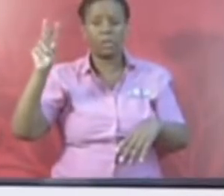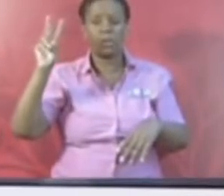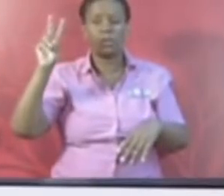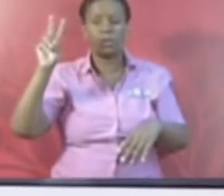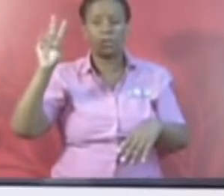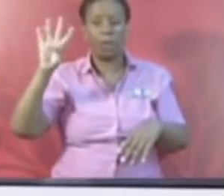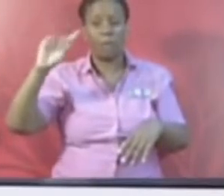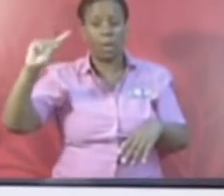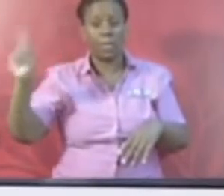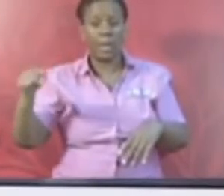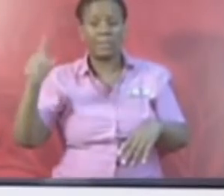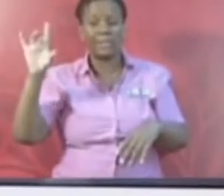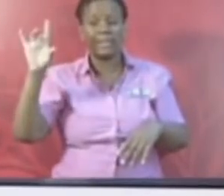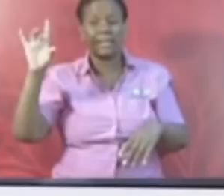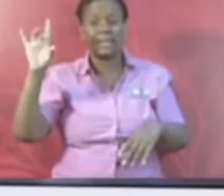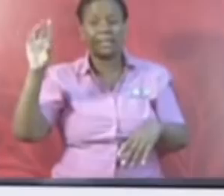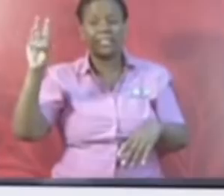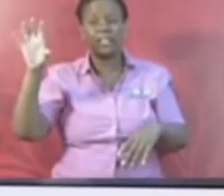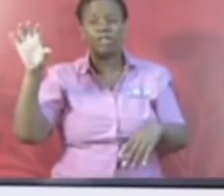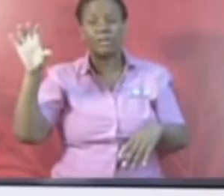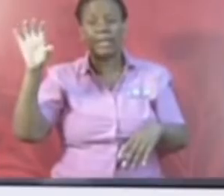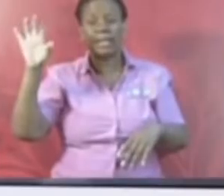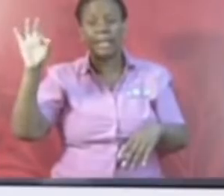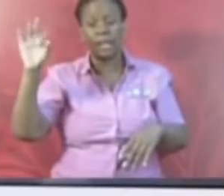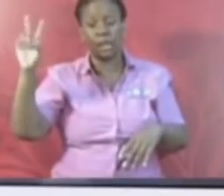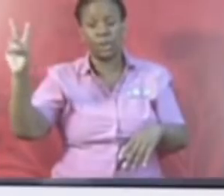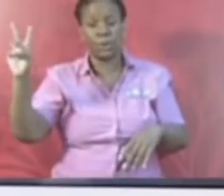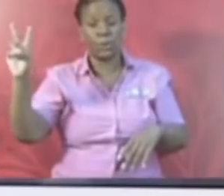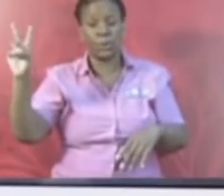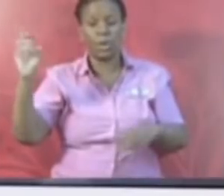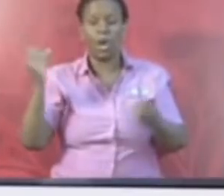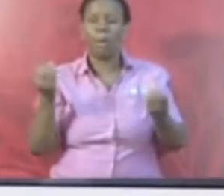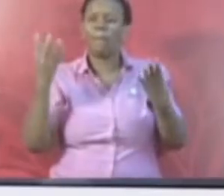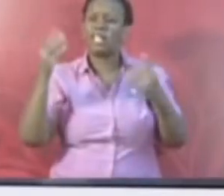24,692. The number of unique patient tests completed thus far,